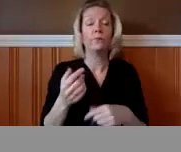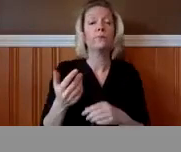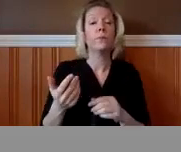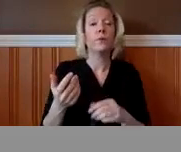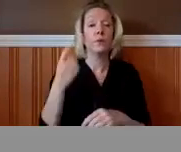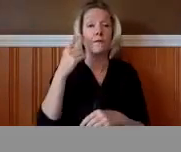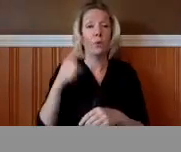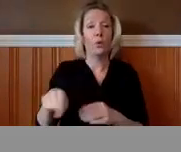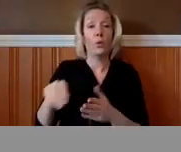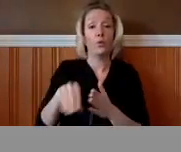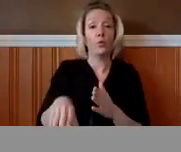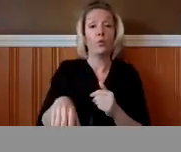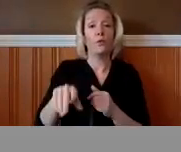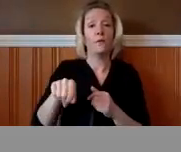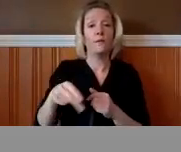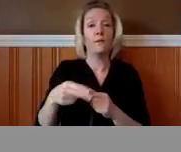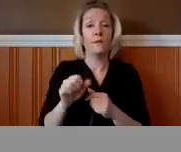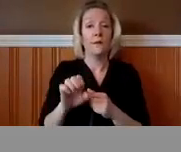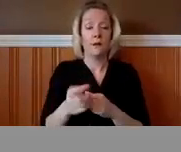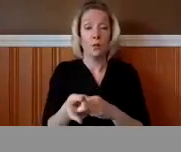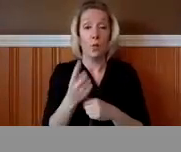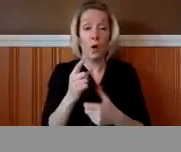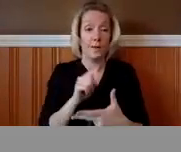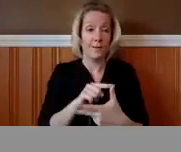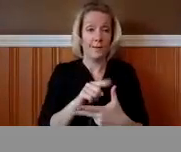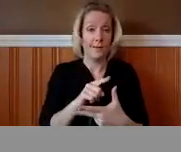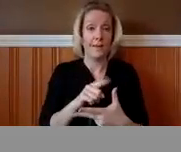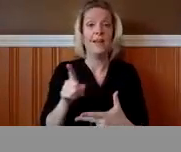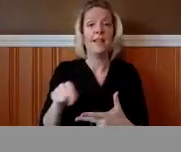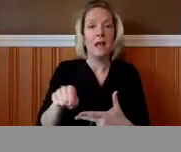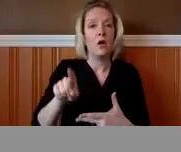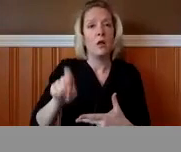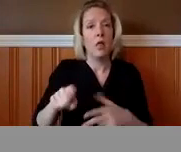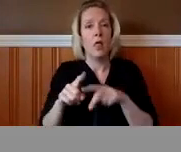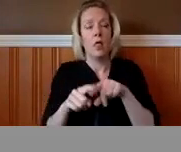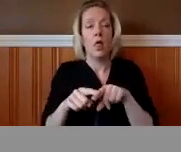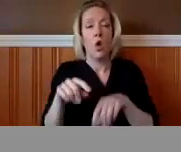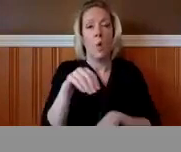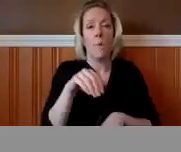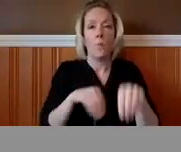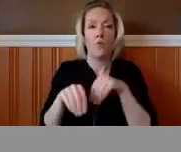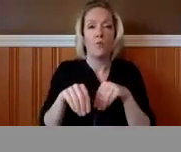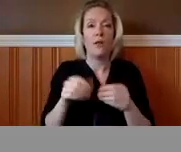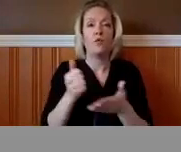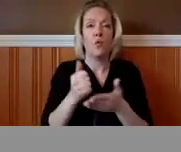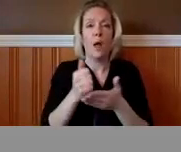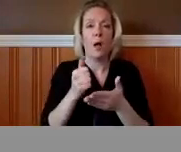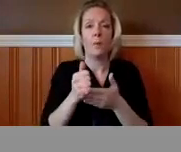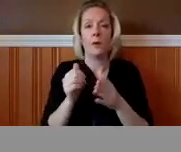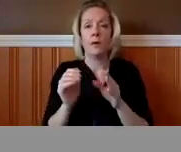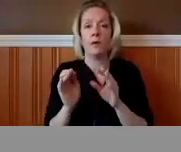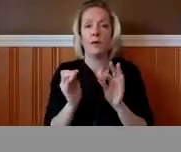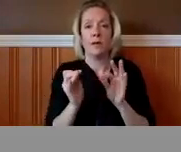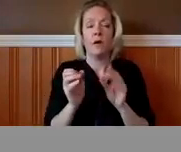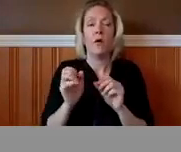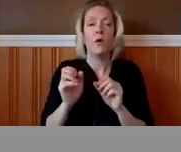with movement, they need that movement to gain and maintain visual regard or visual attention. It's usually in